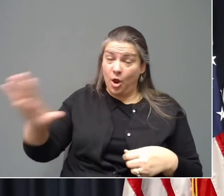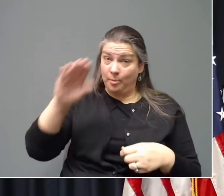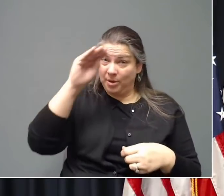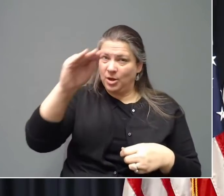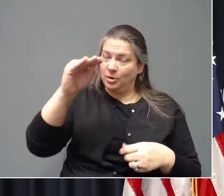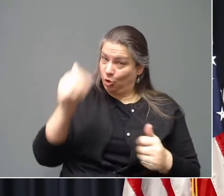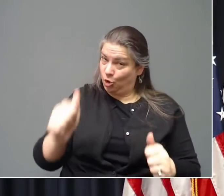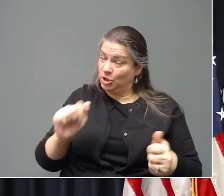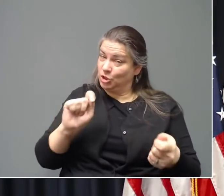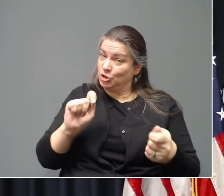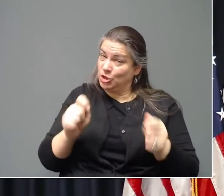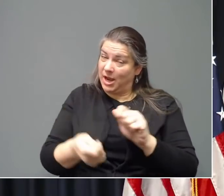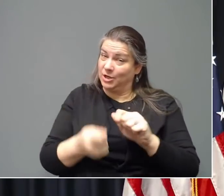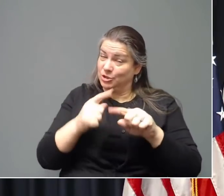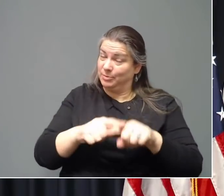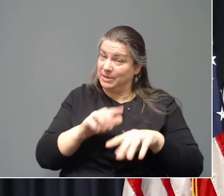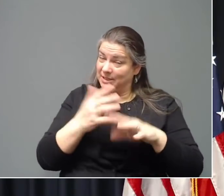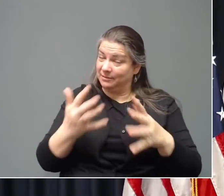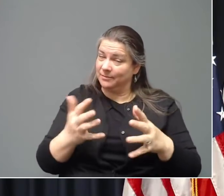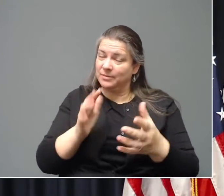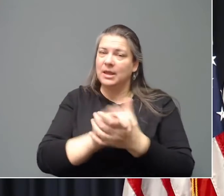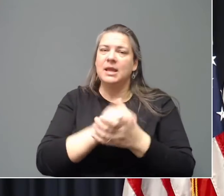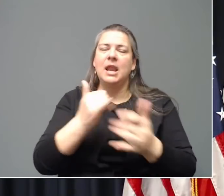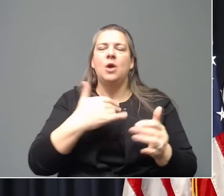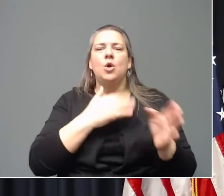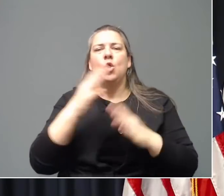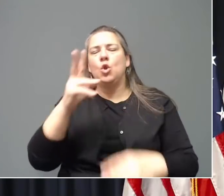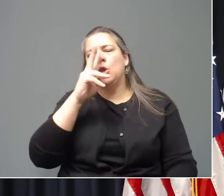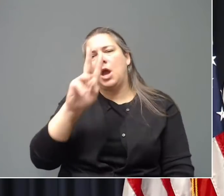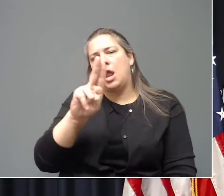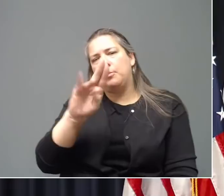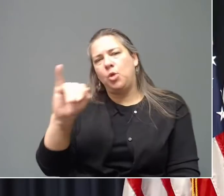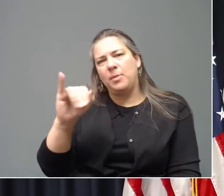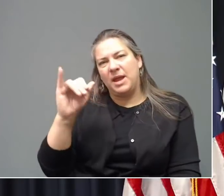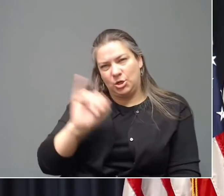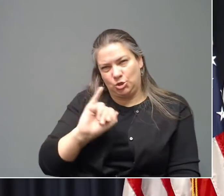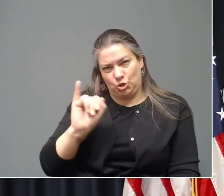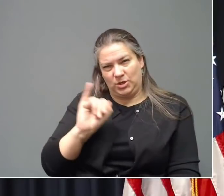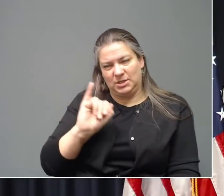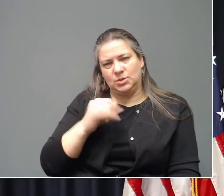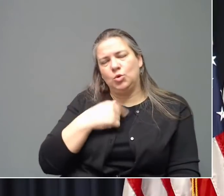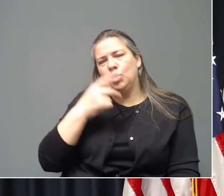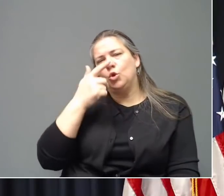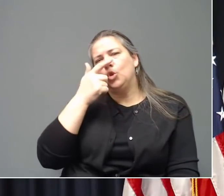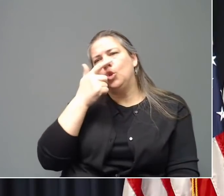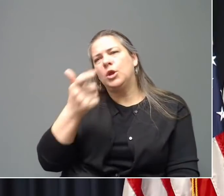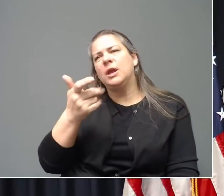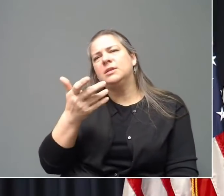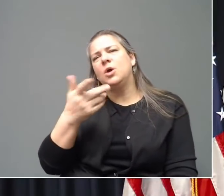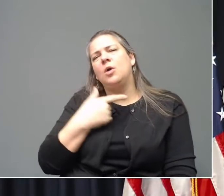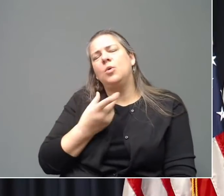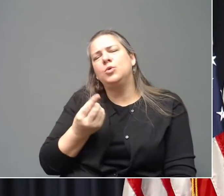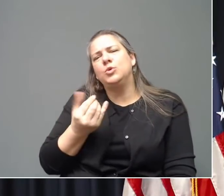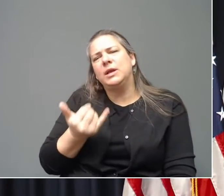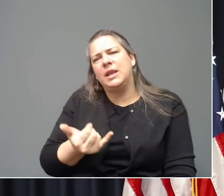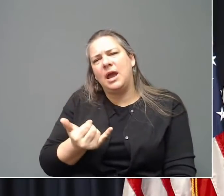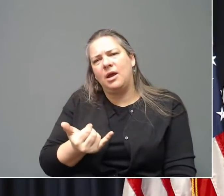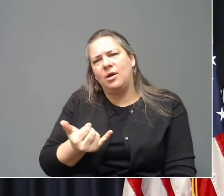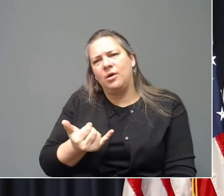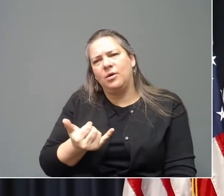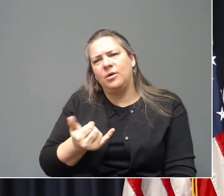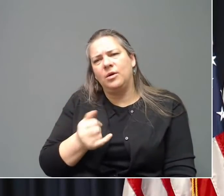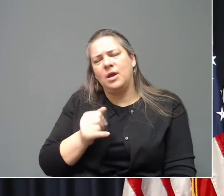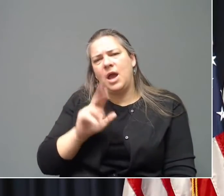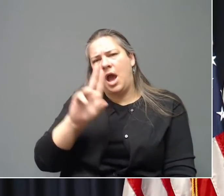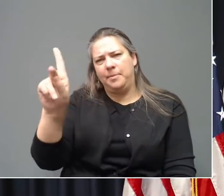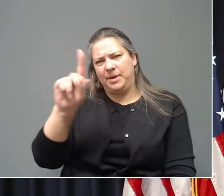on unemployment insurance, steps that we are taking right now. So this one is being provided by